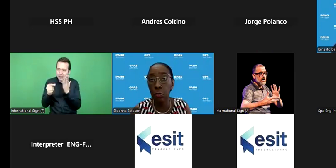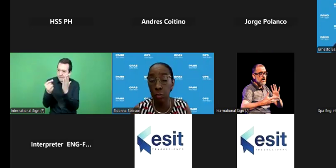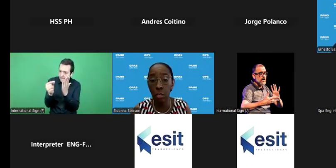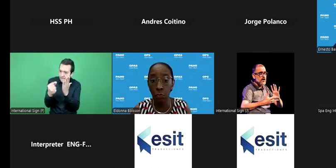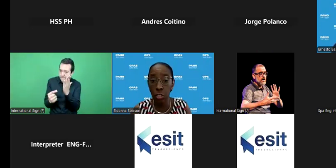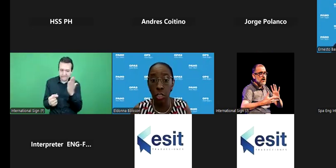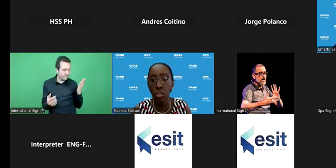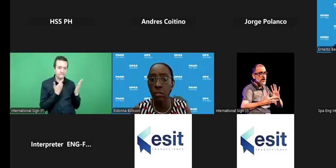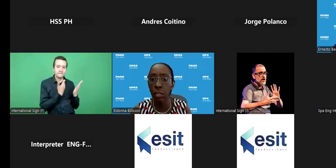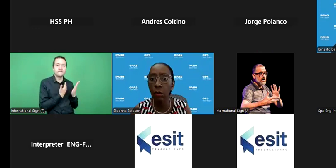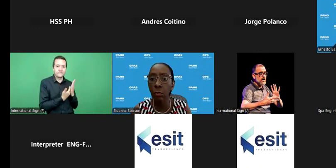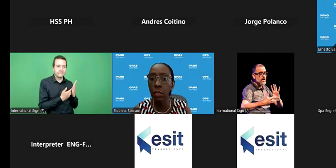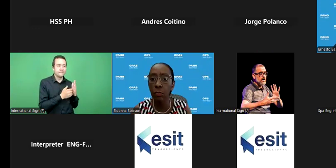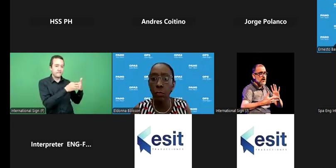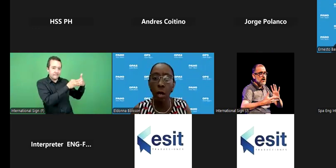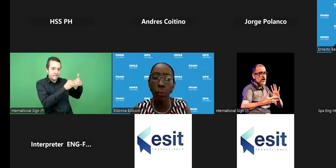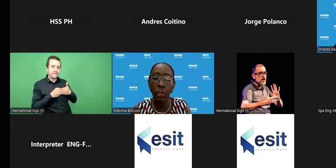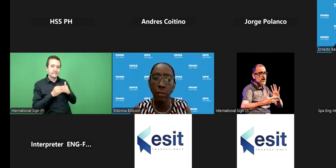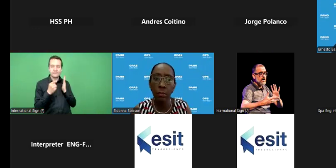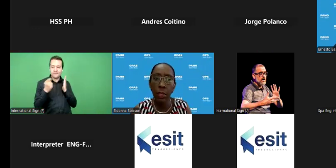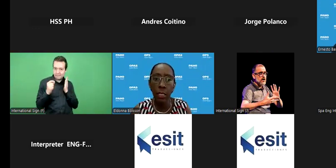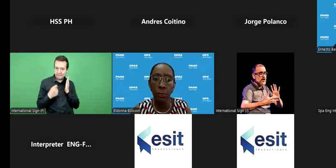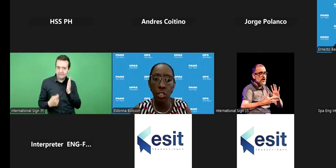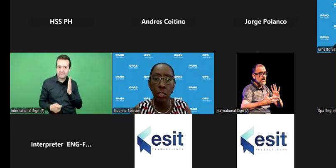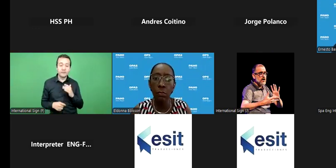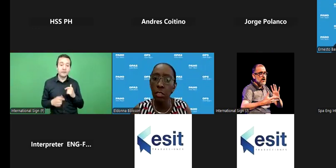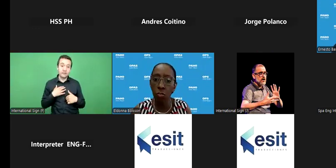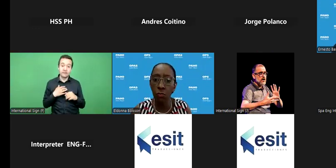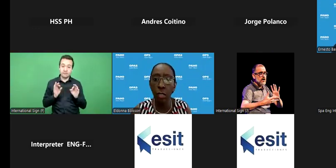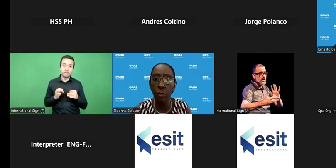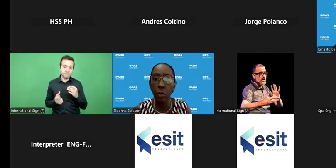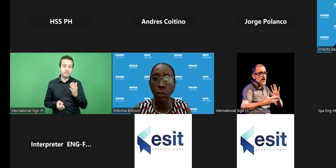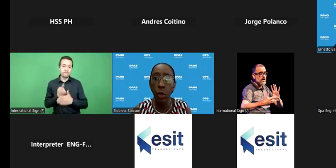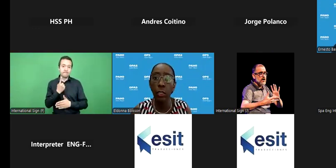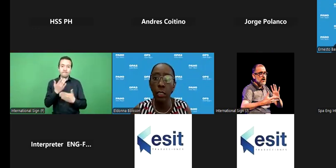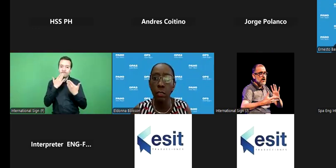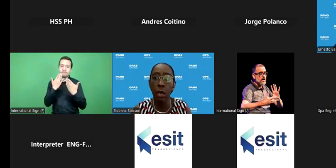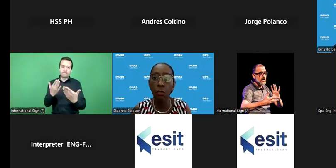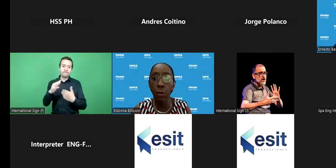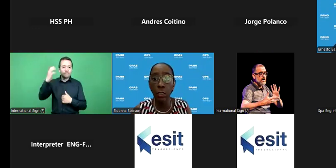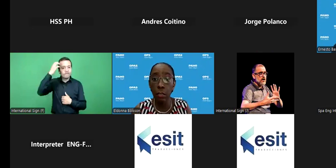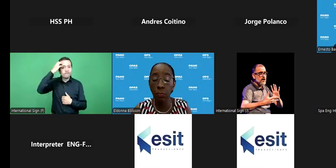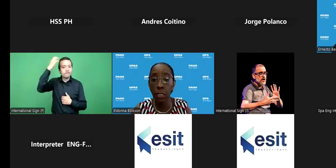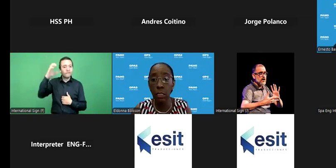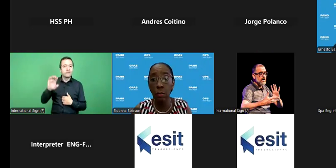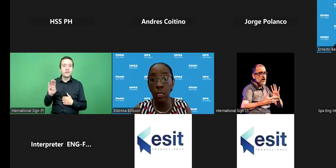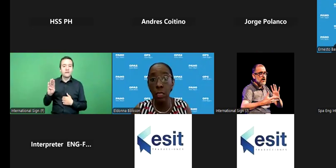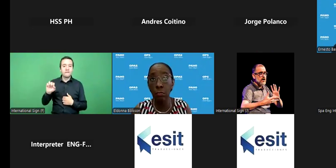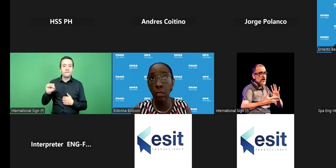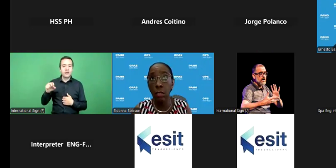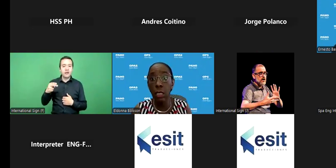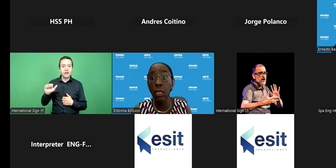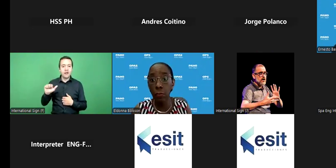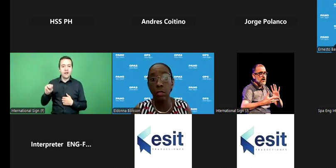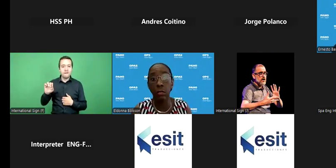express appreciation to the government of the Bahamas, especially the Ministry of Health and Wellness, for participating and